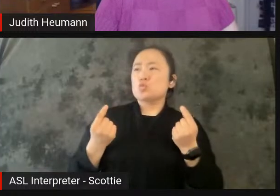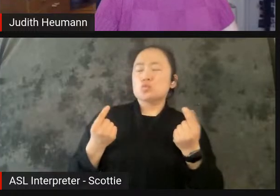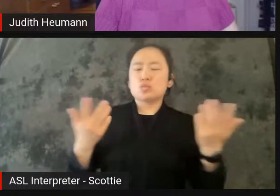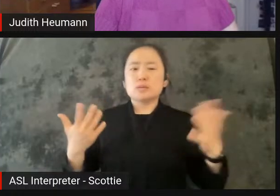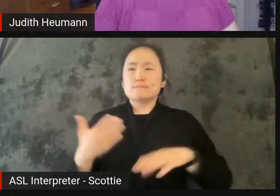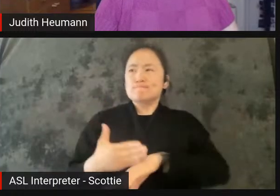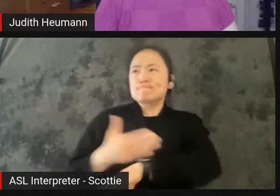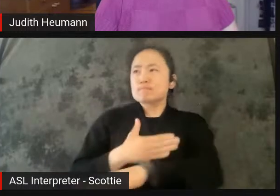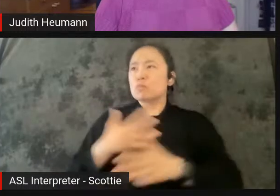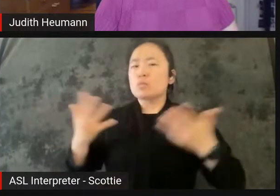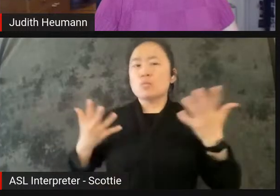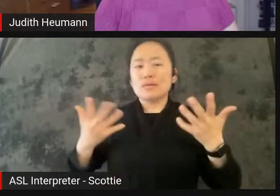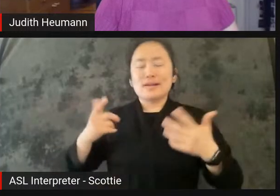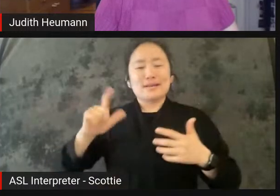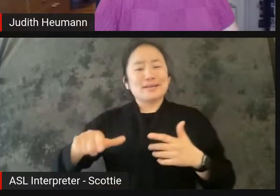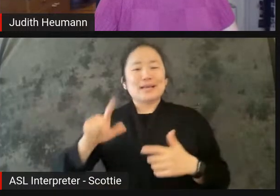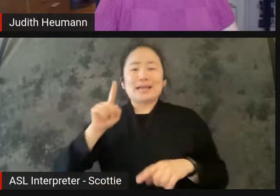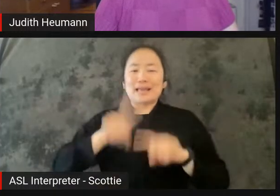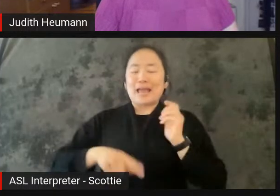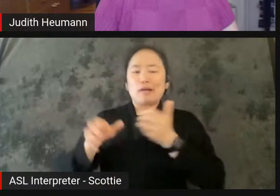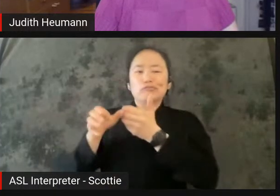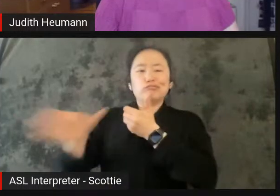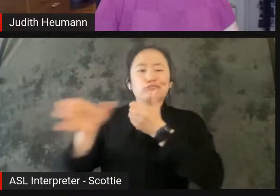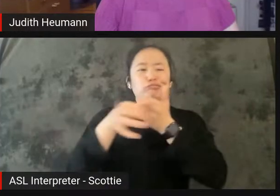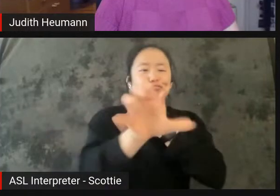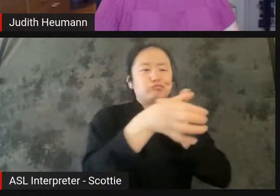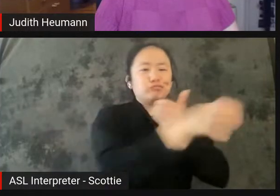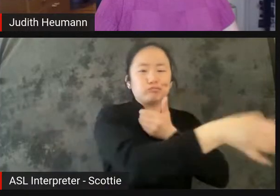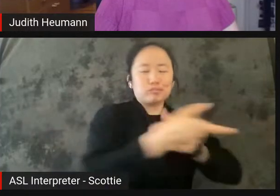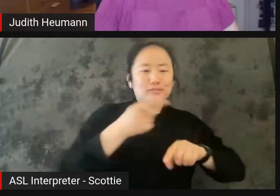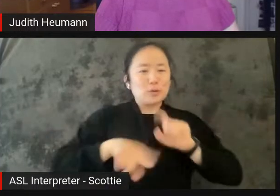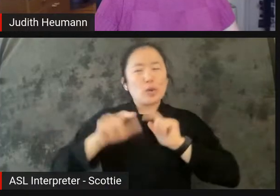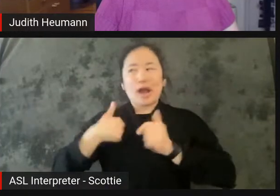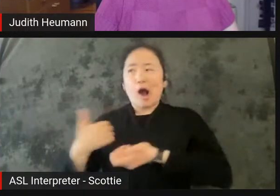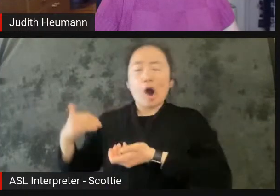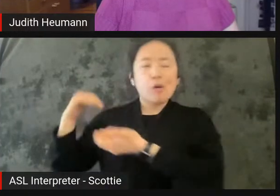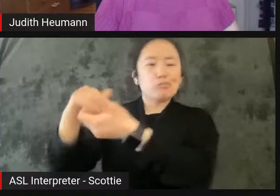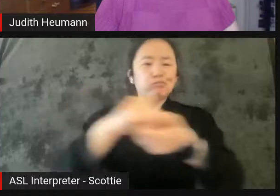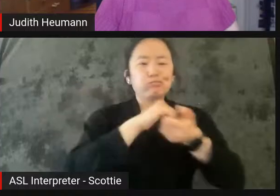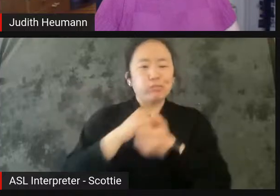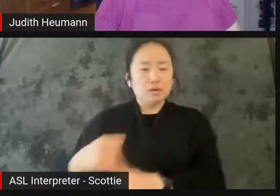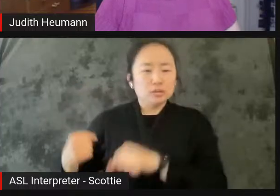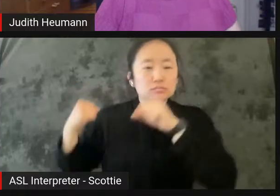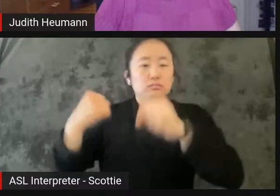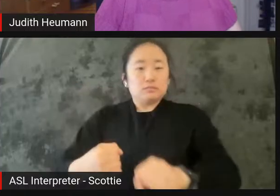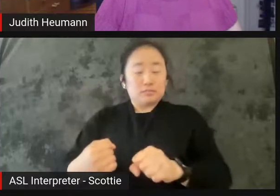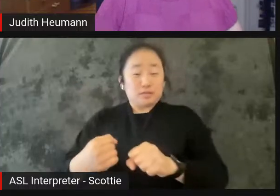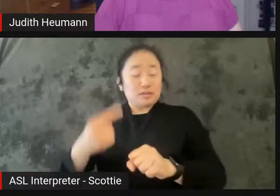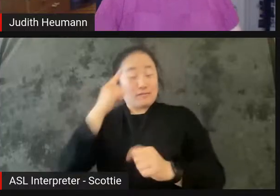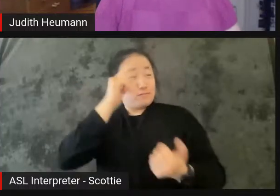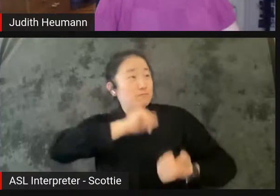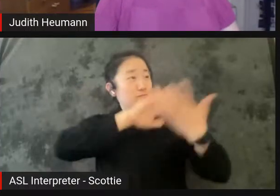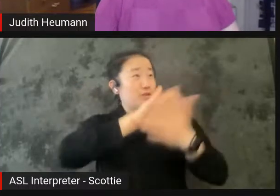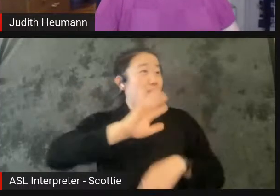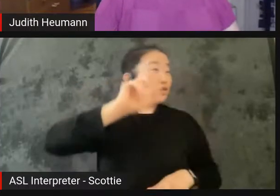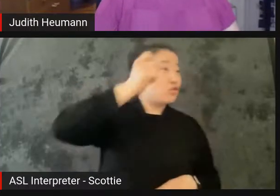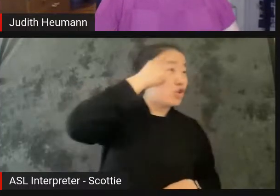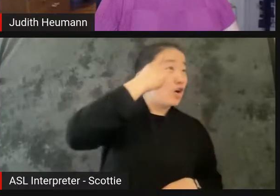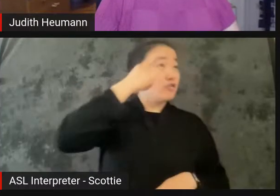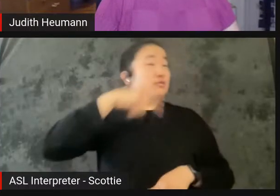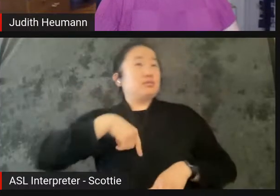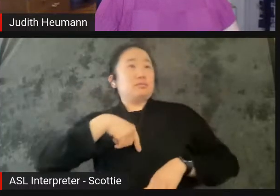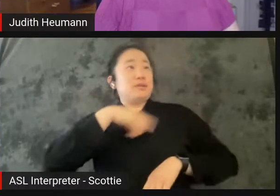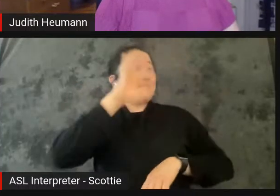more unified and strong at the federal, state, local levels, and private industry and public industry to